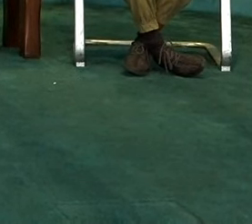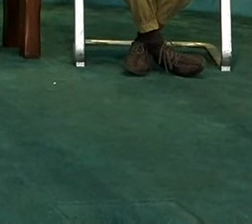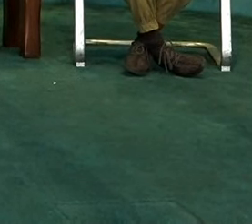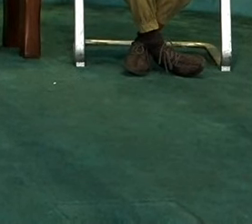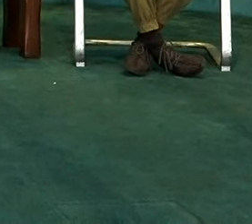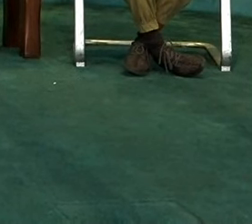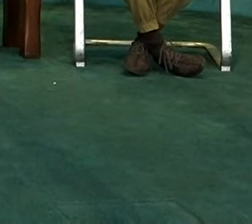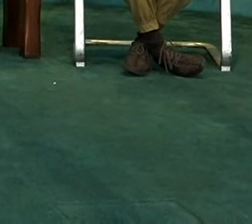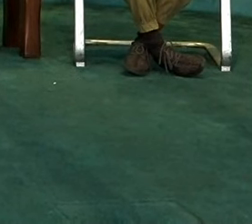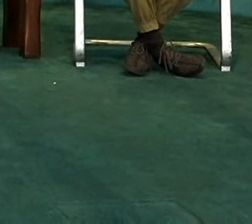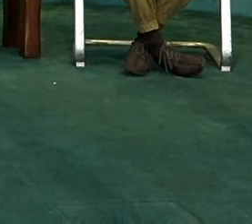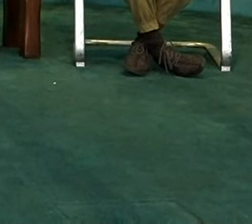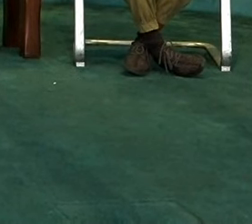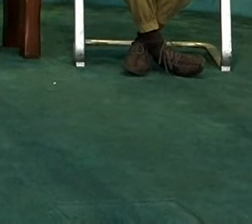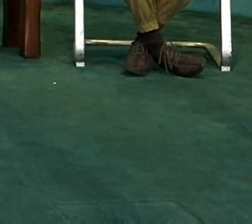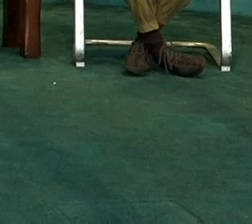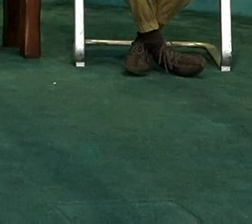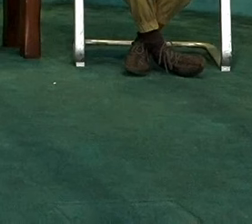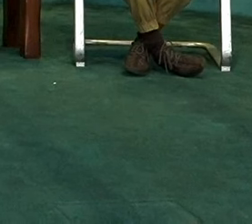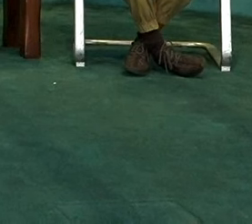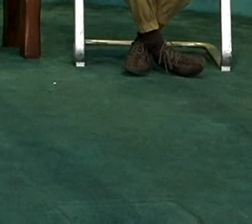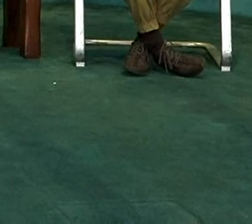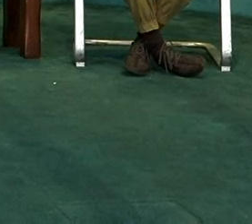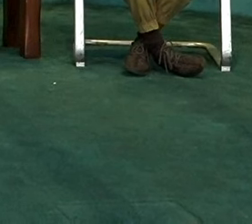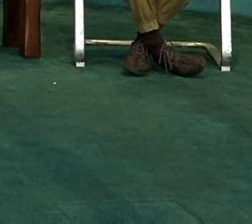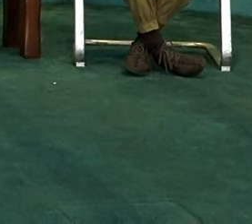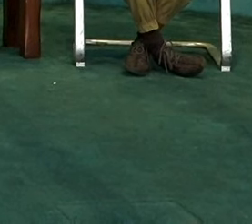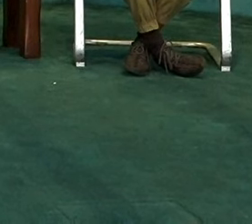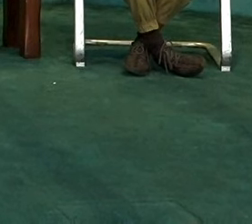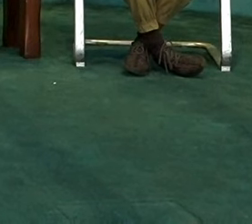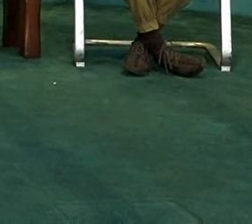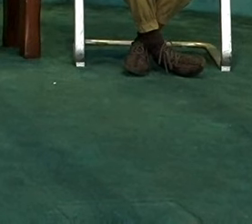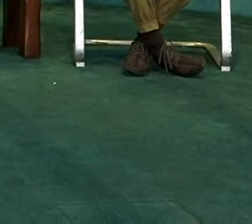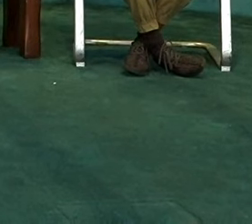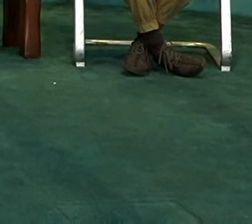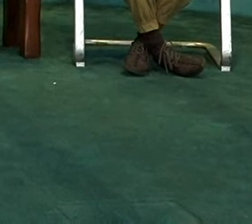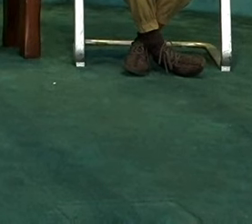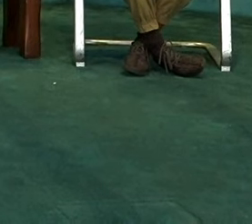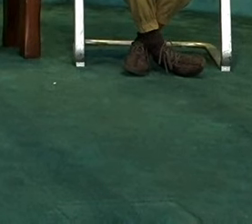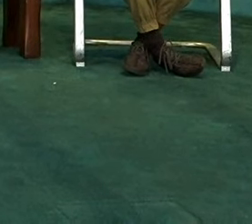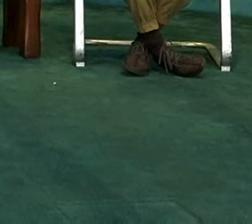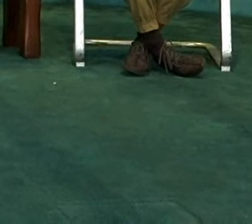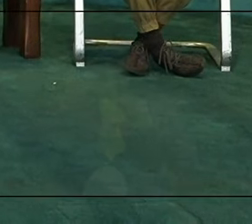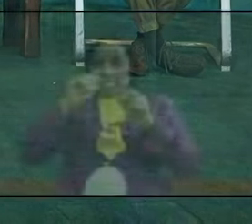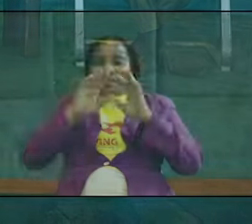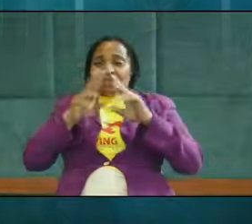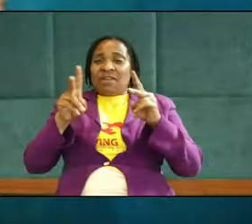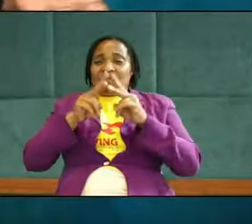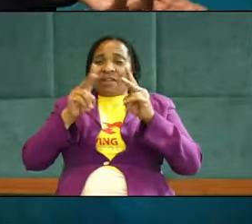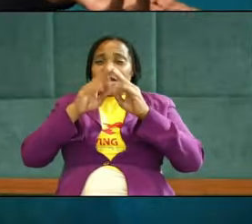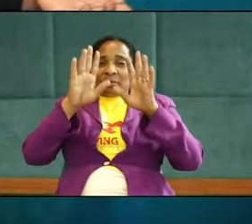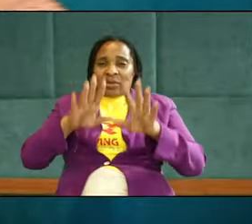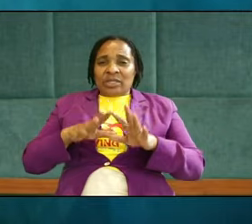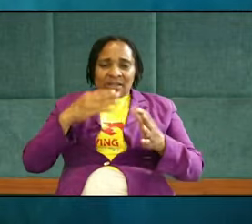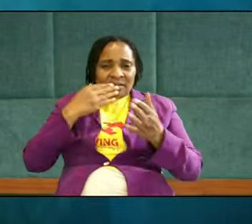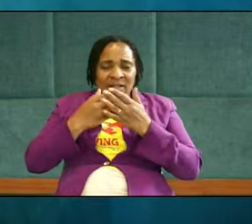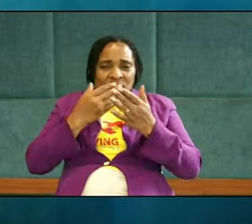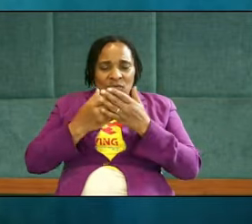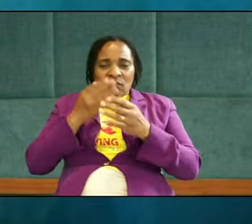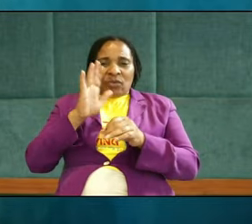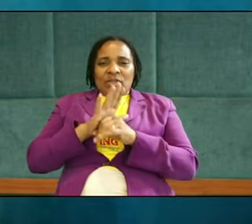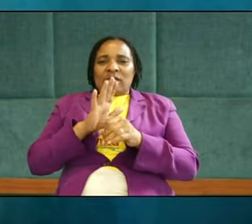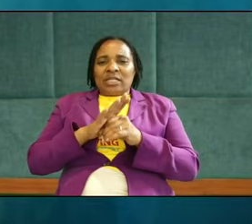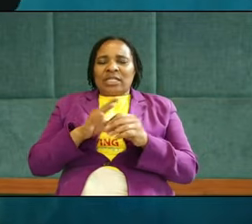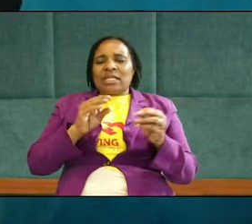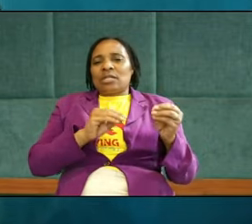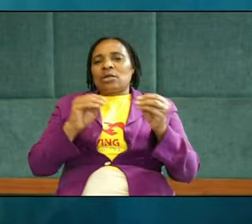they lack the wisdom to speak to people. So that's why I feel wisdom is the least important, according to me. So thank you for that, Amani.